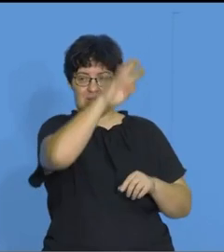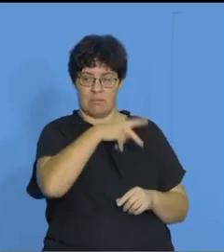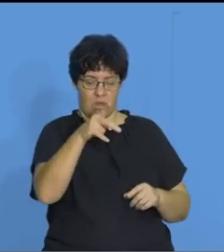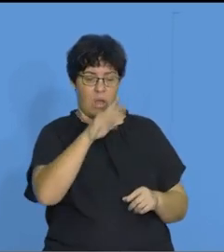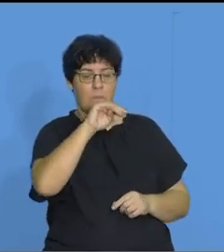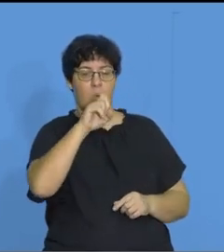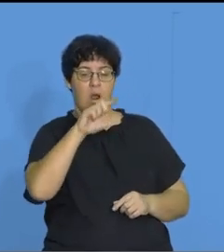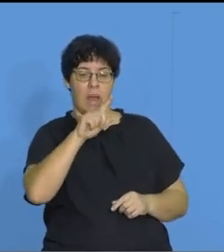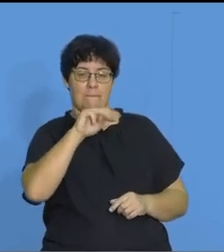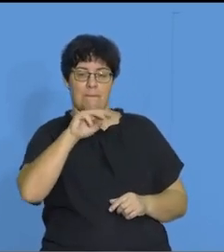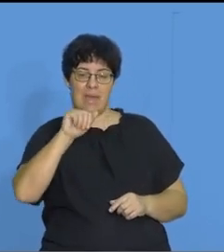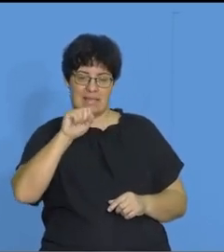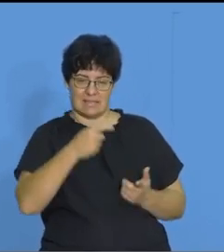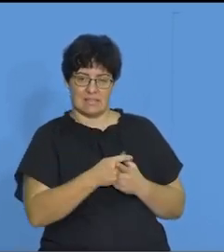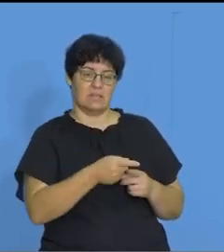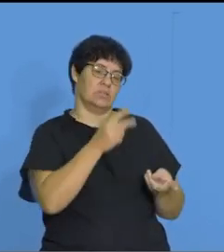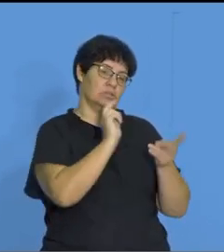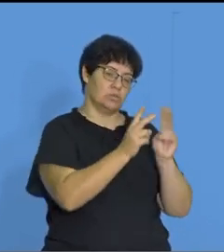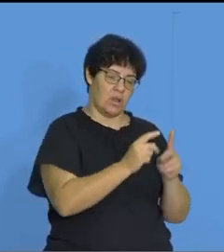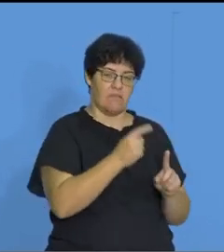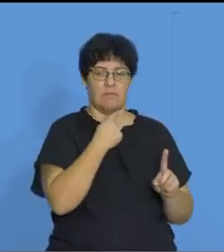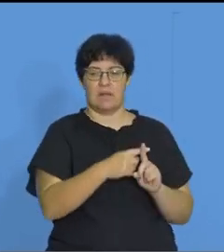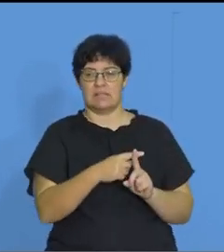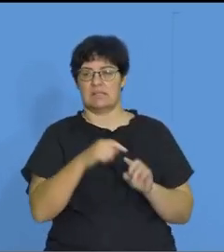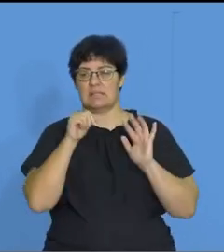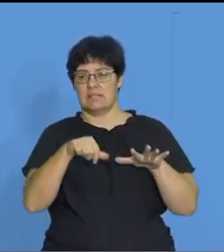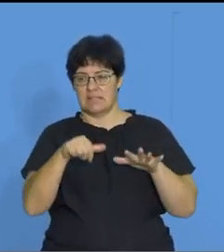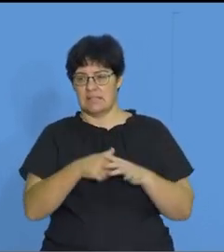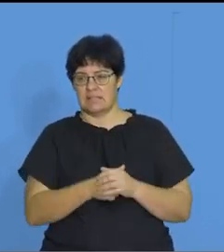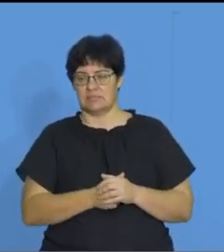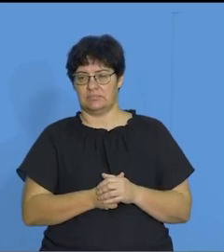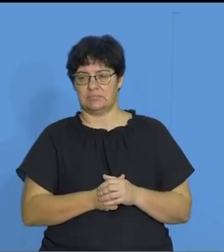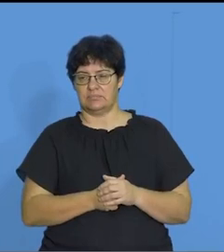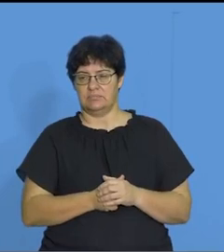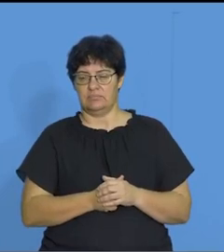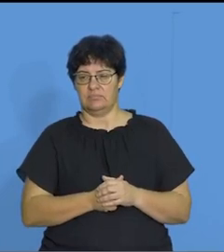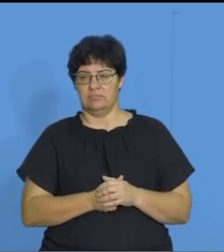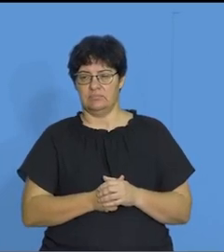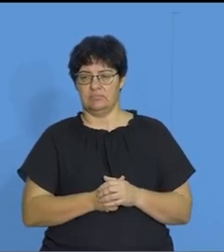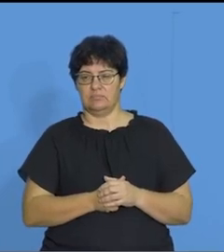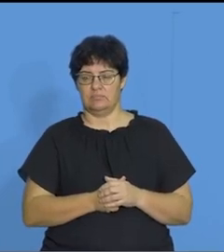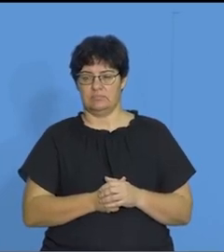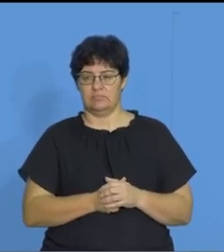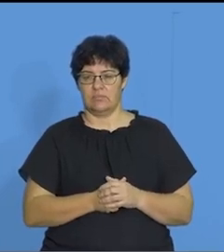periodic table and get the molar mass of methanol, which is 12 plus 16, which is